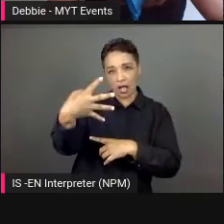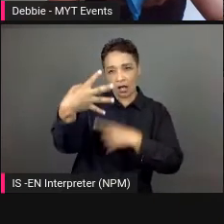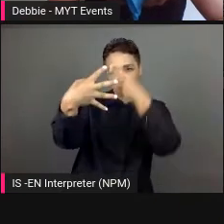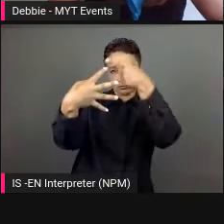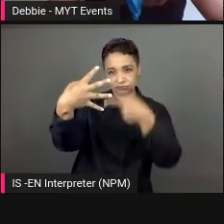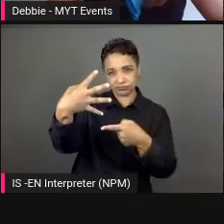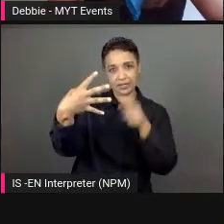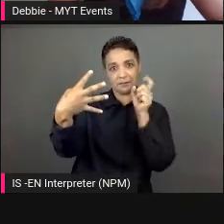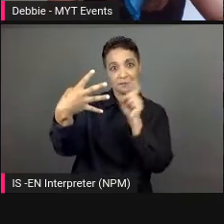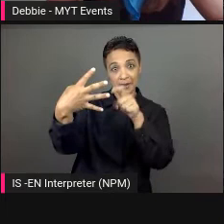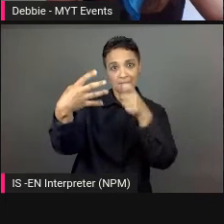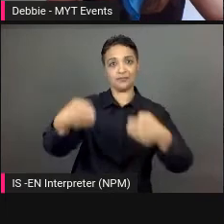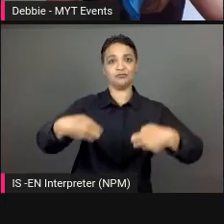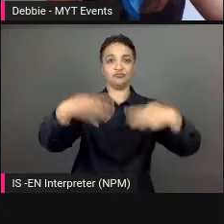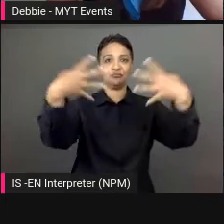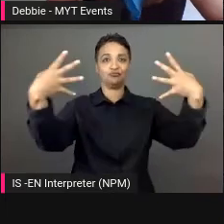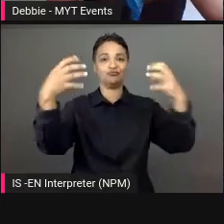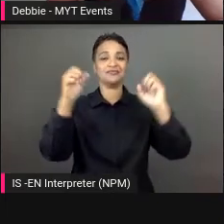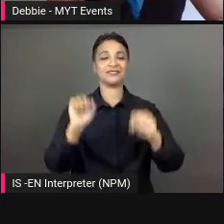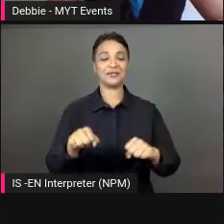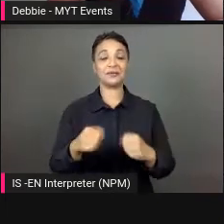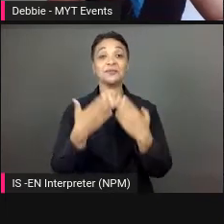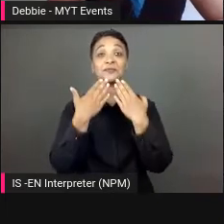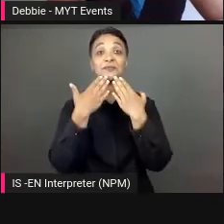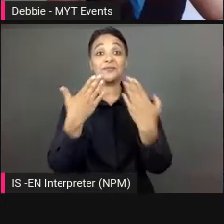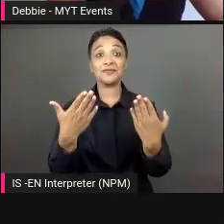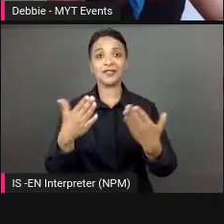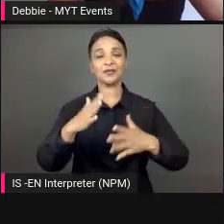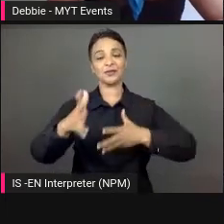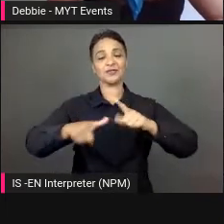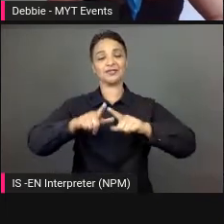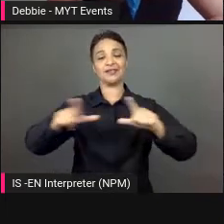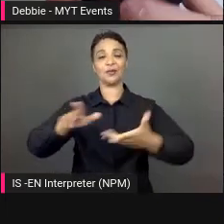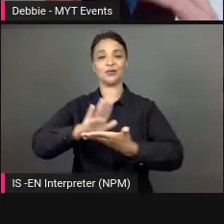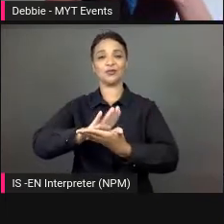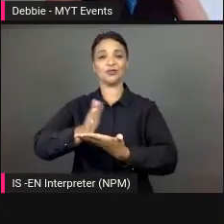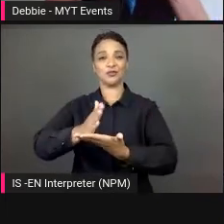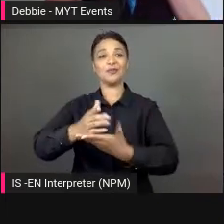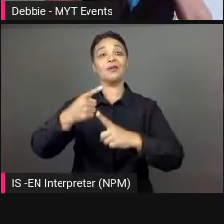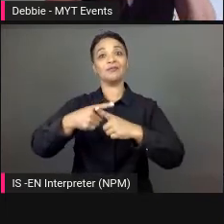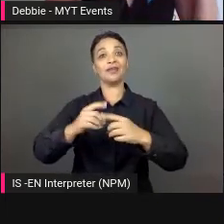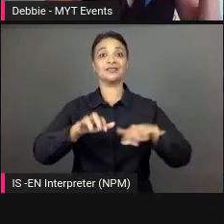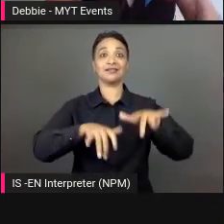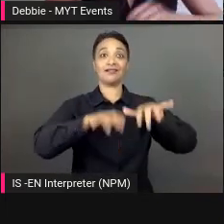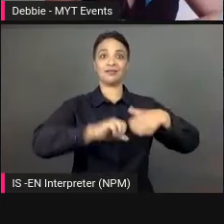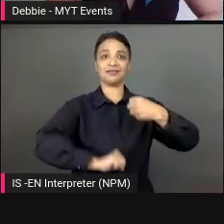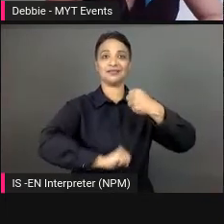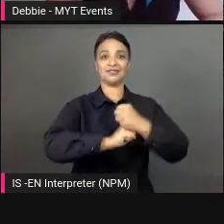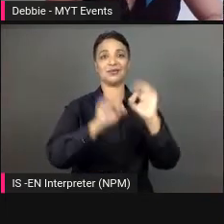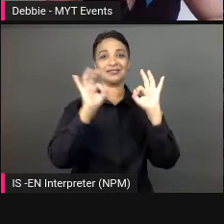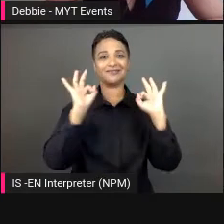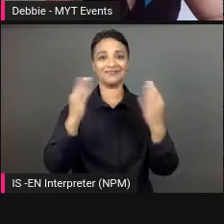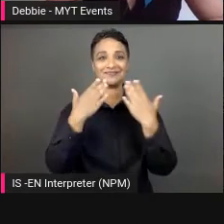size. So before we begin, a thank you to our sign interpreters and captioners for your support.